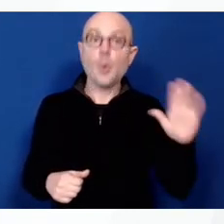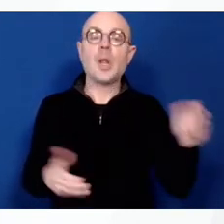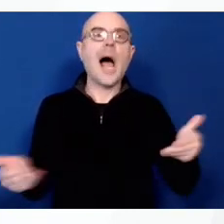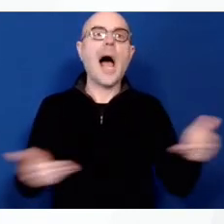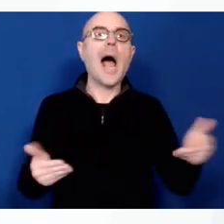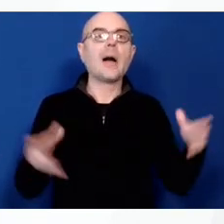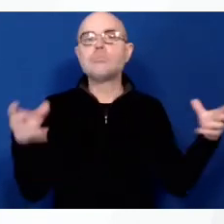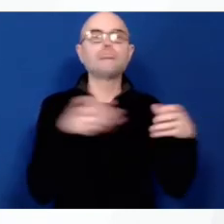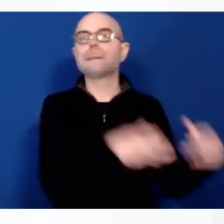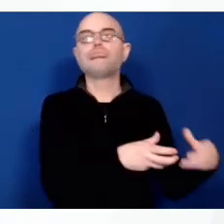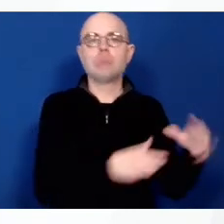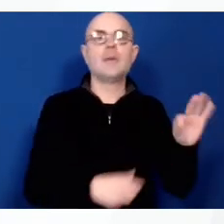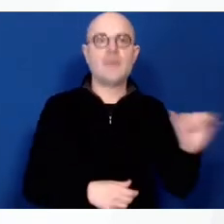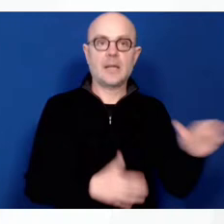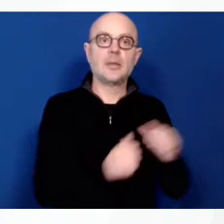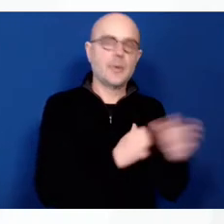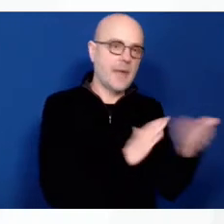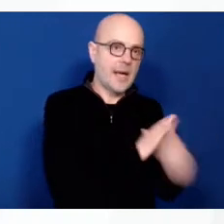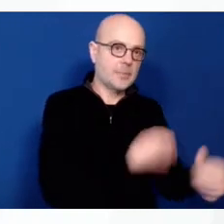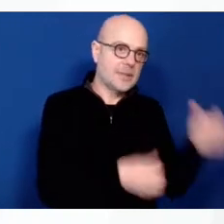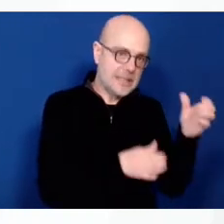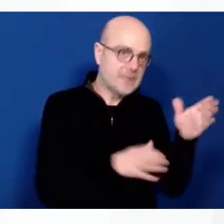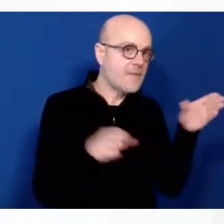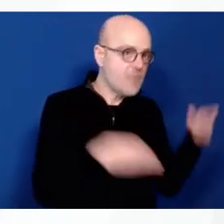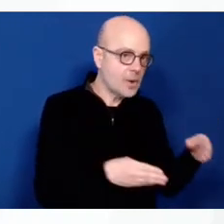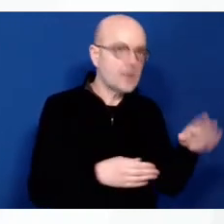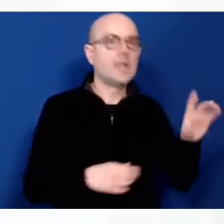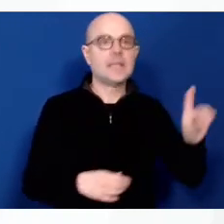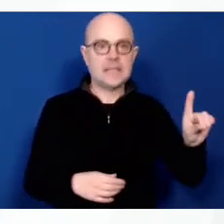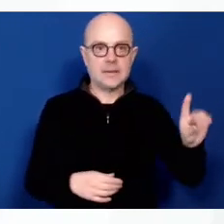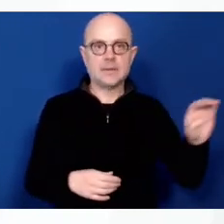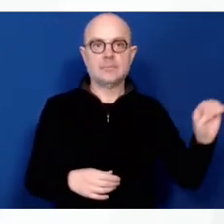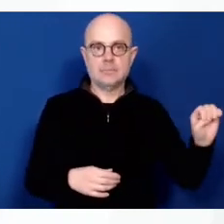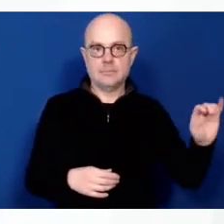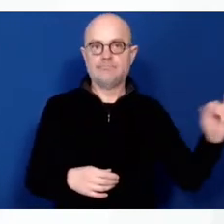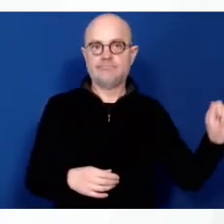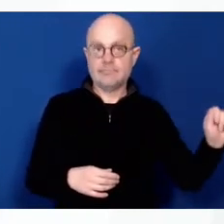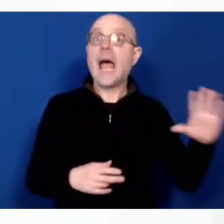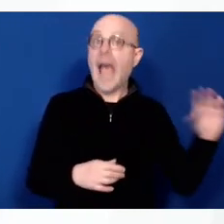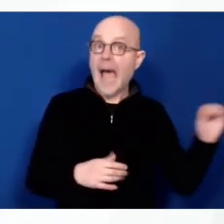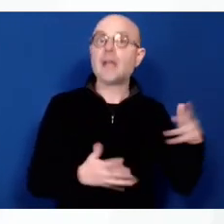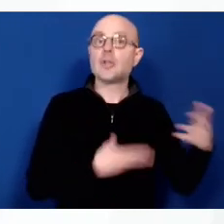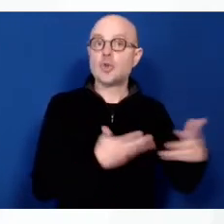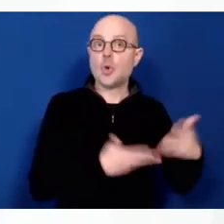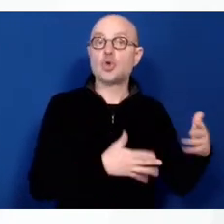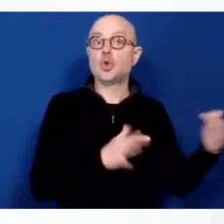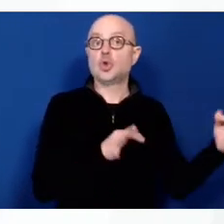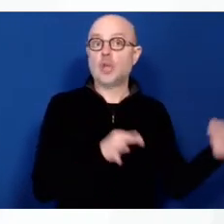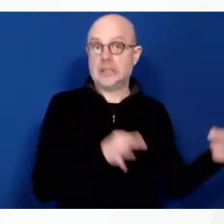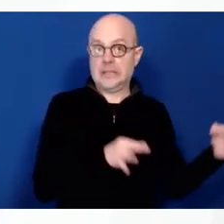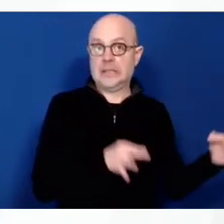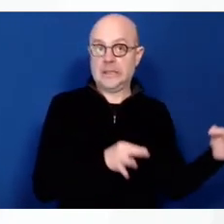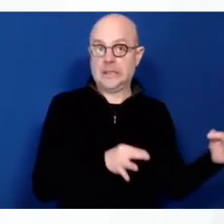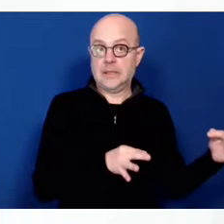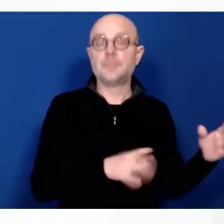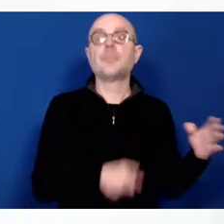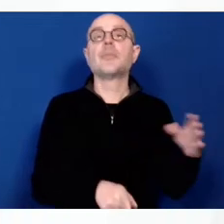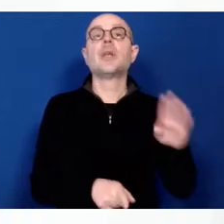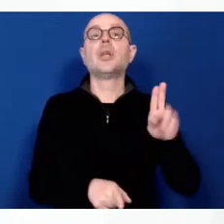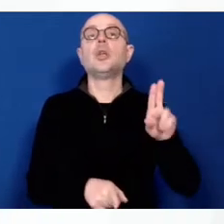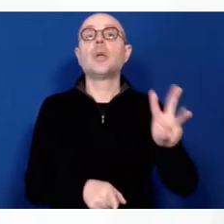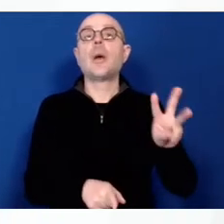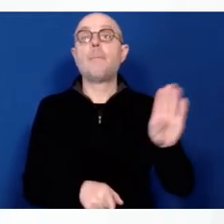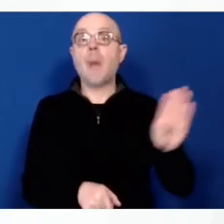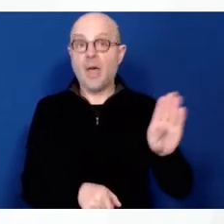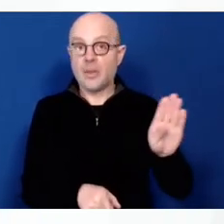faculty who have expertise and focus on diversity, equity, and inclusion, and social justice. At Bothell, the leadership has